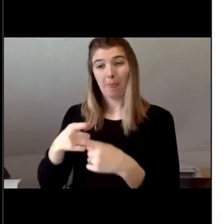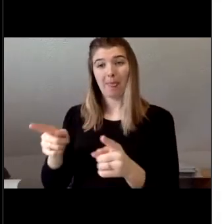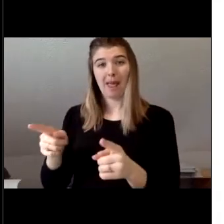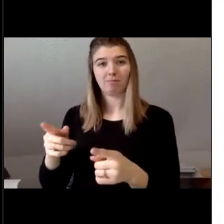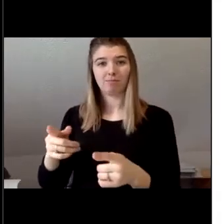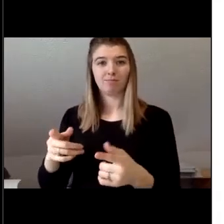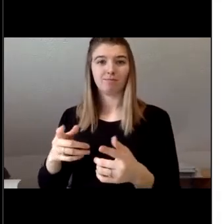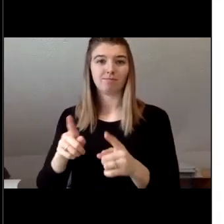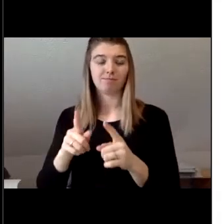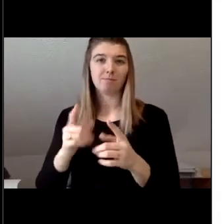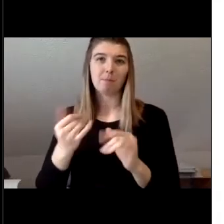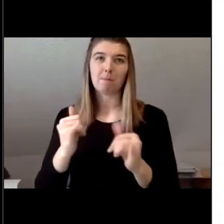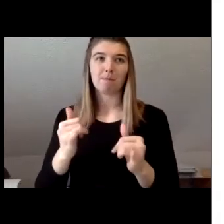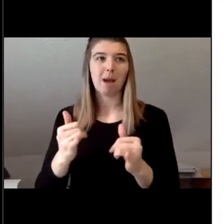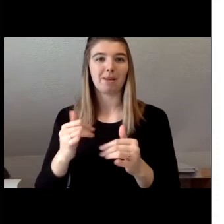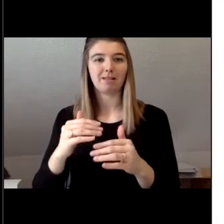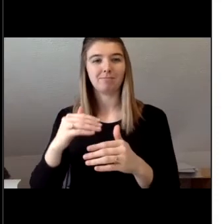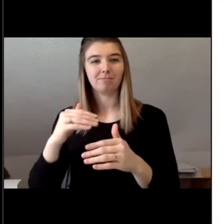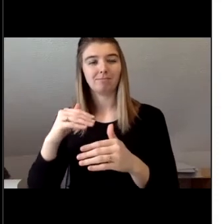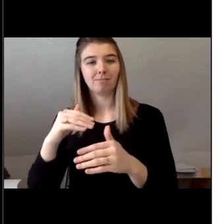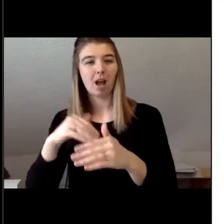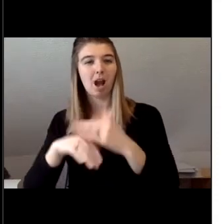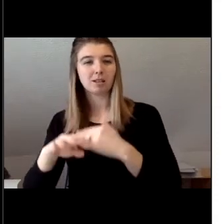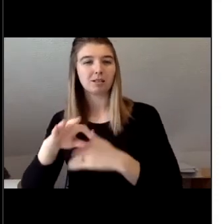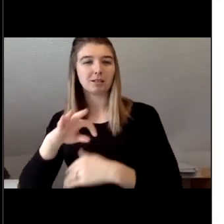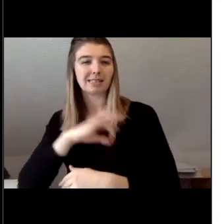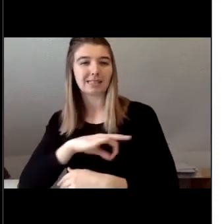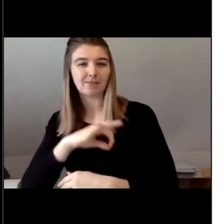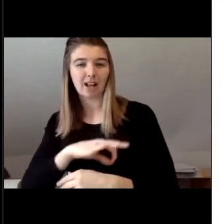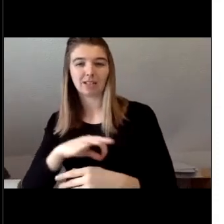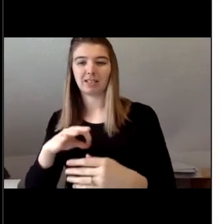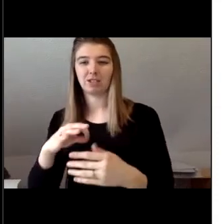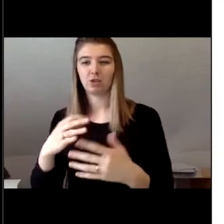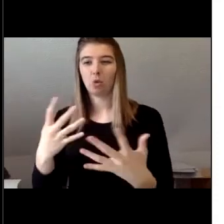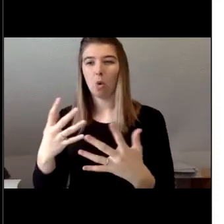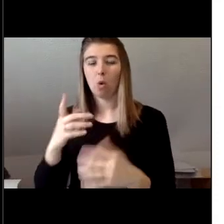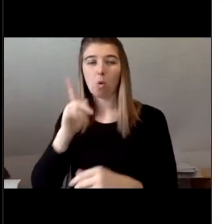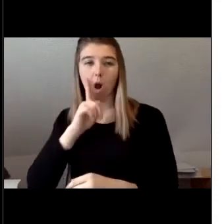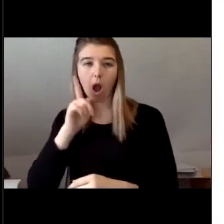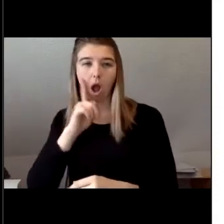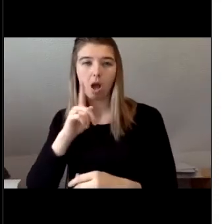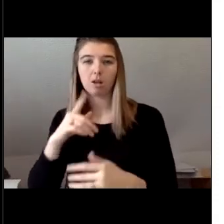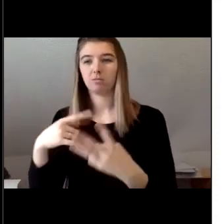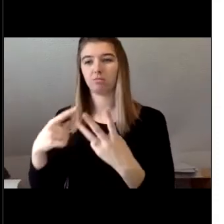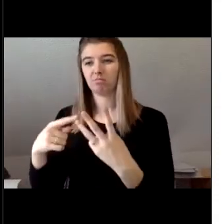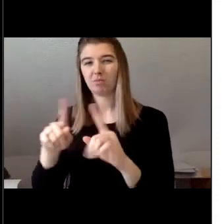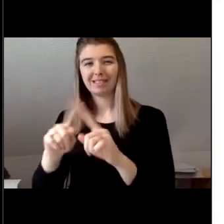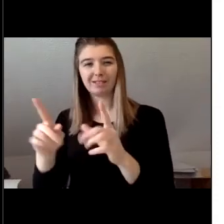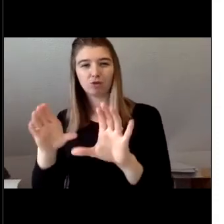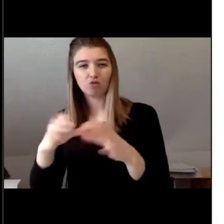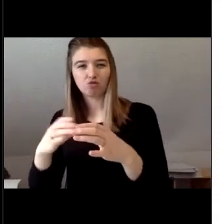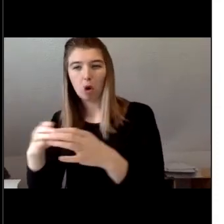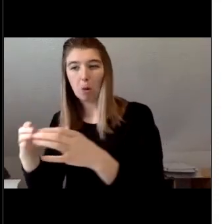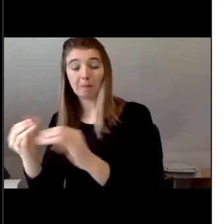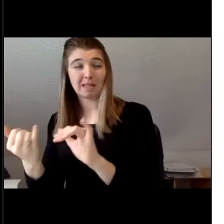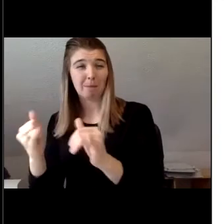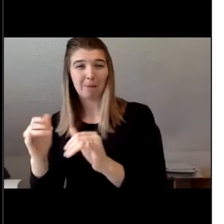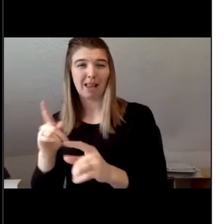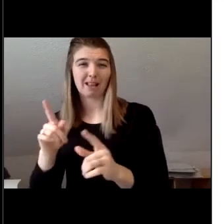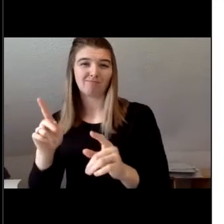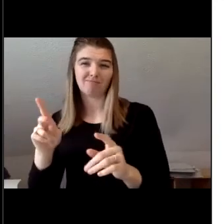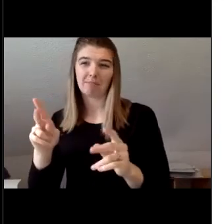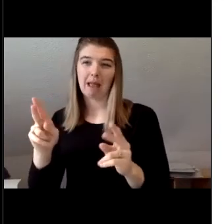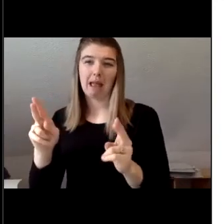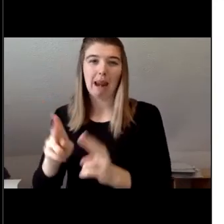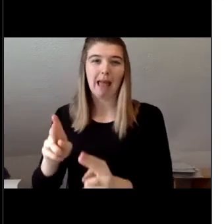disadvantaged groups are included, including girls and Indigenous peoples in Canada. This is part of a suite of